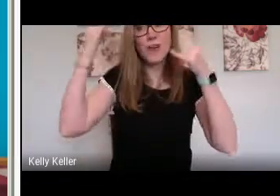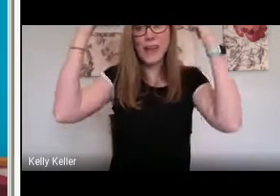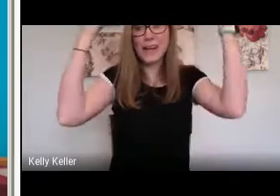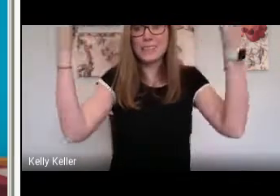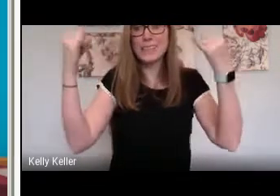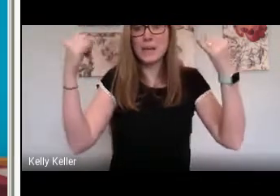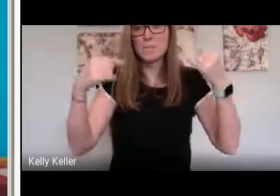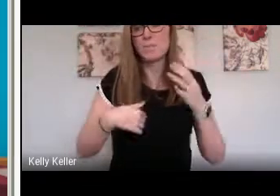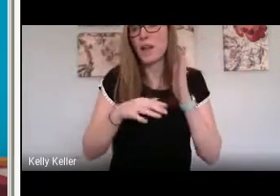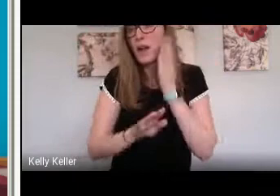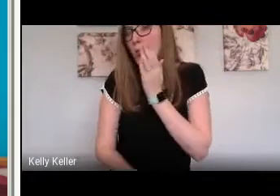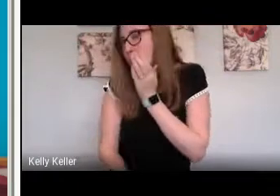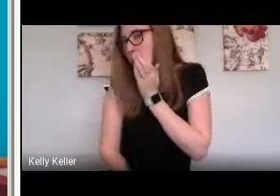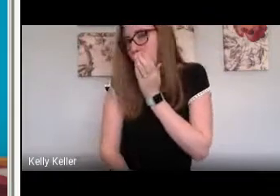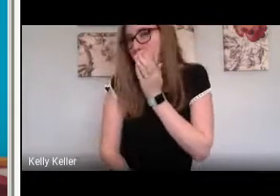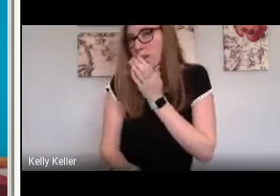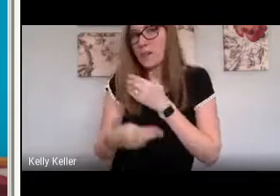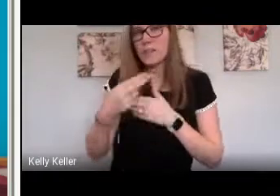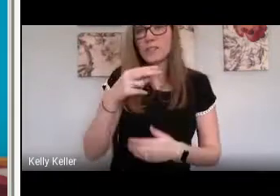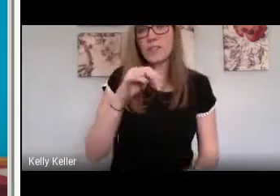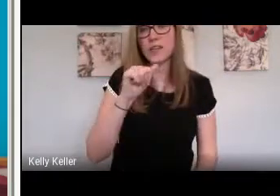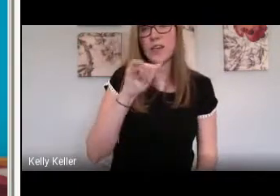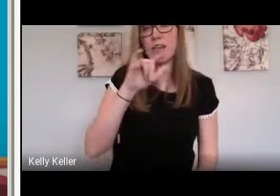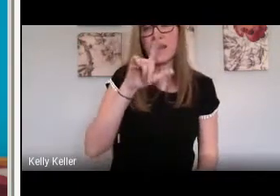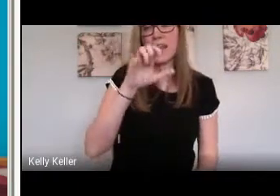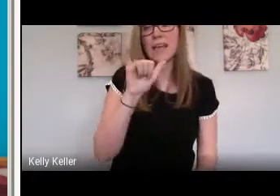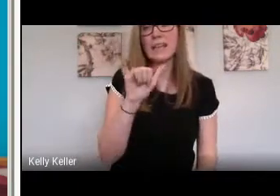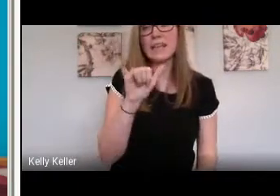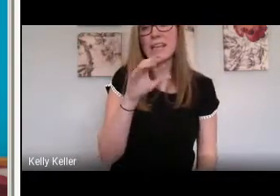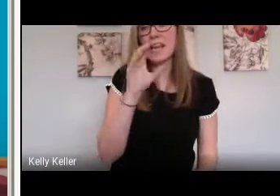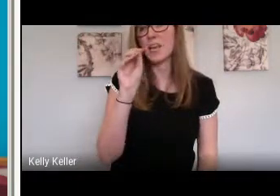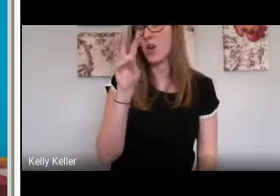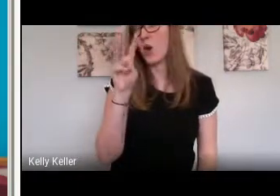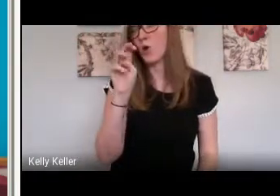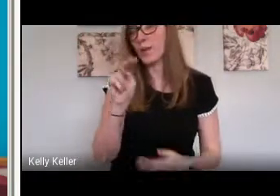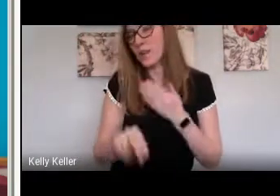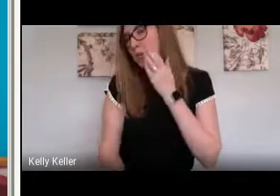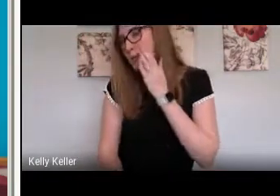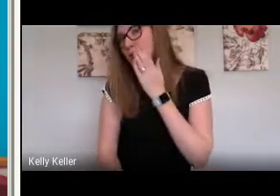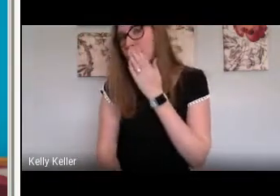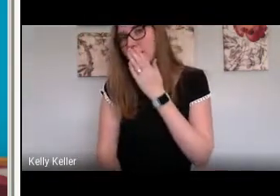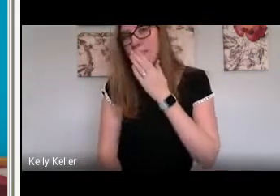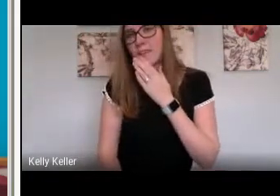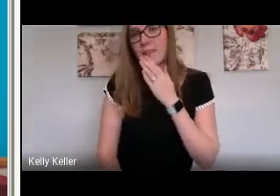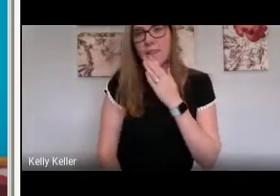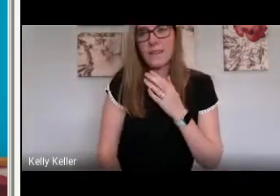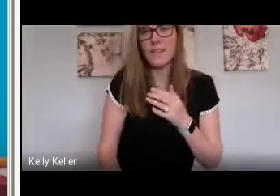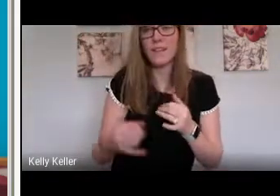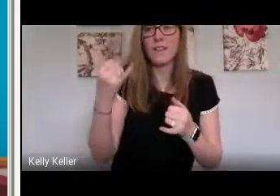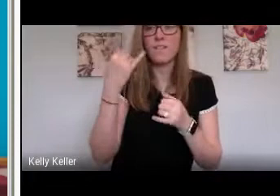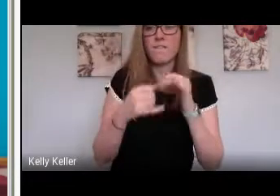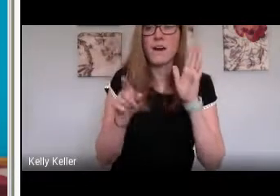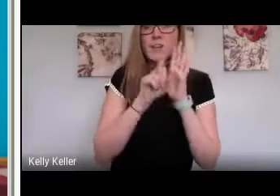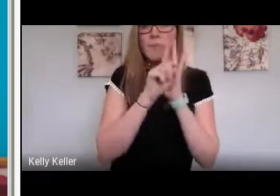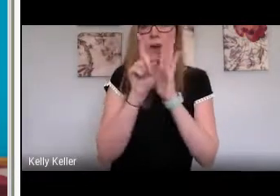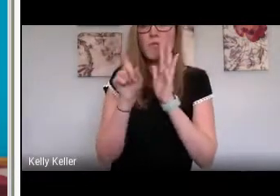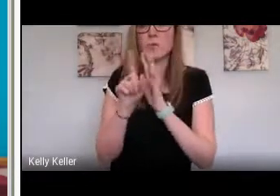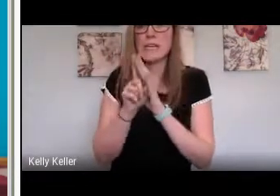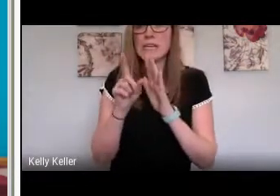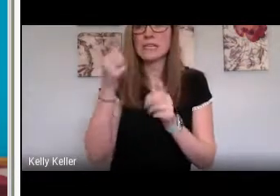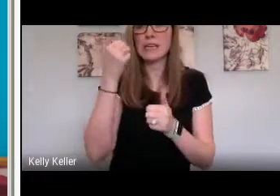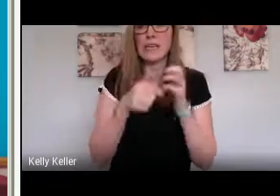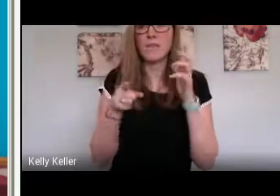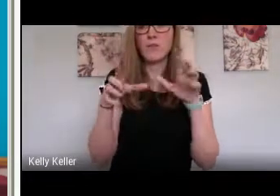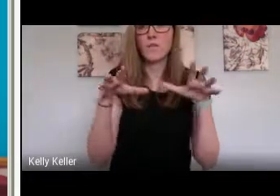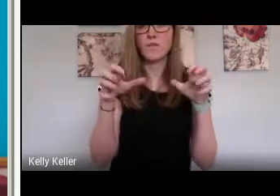me a great idea I whisper it to Haley and Owen the final bell